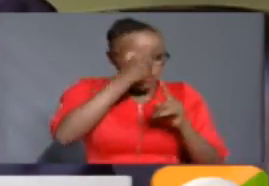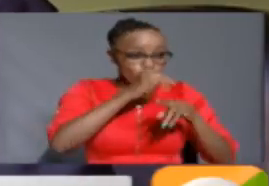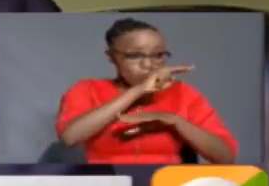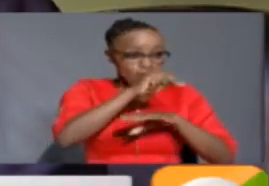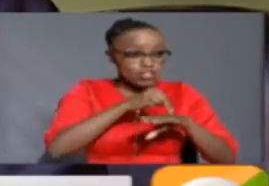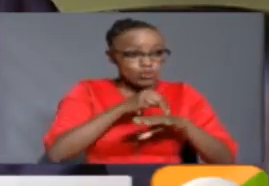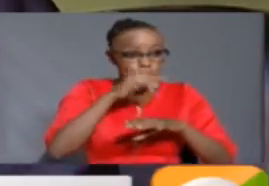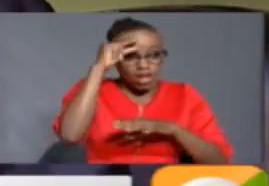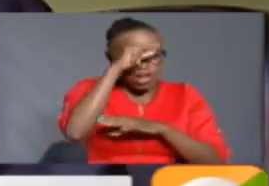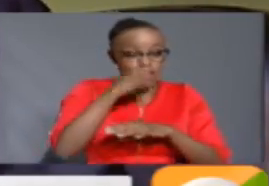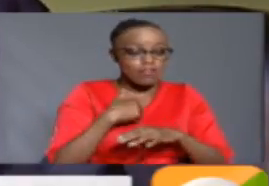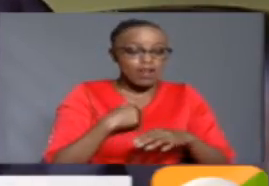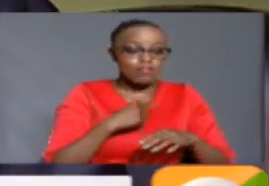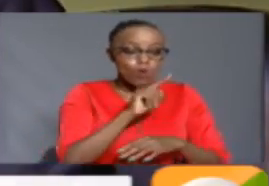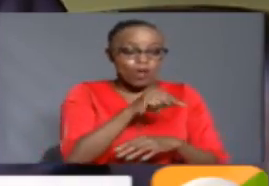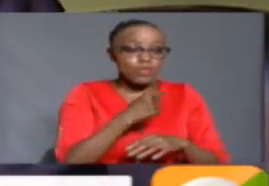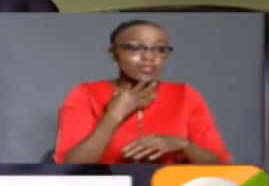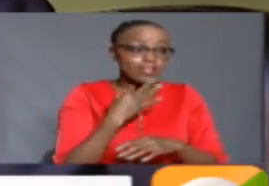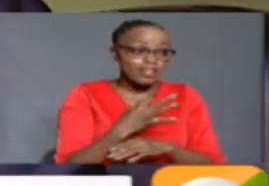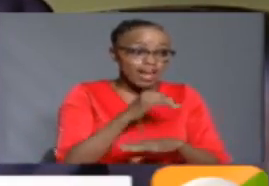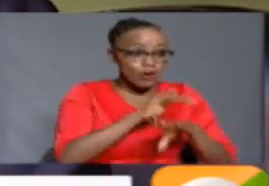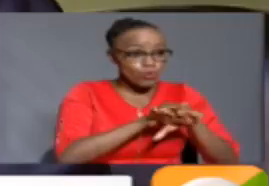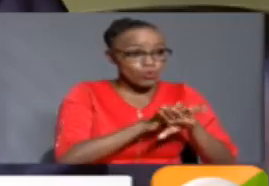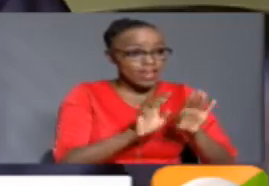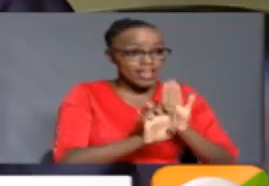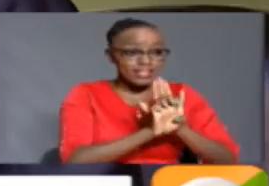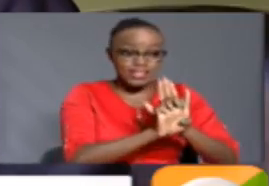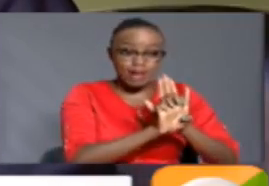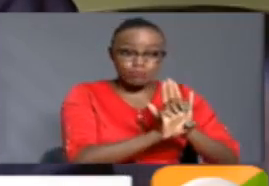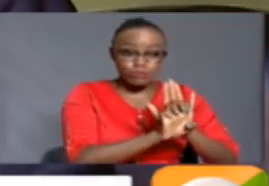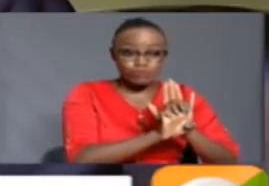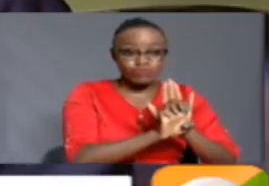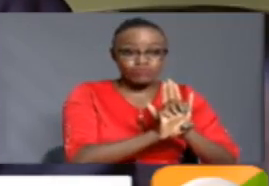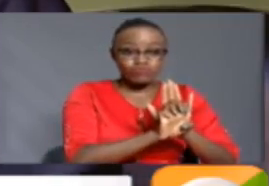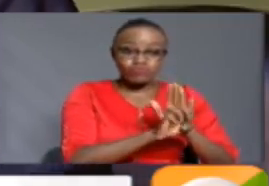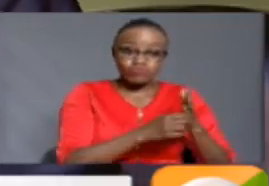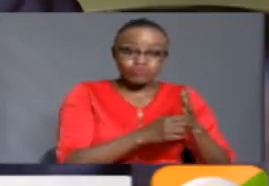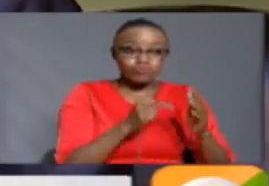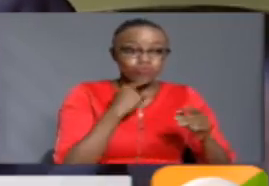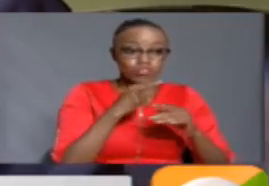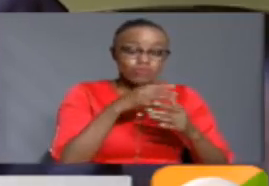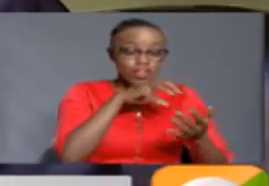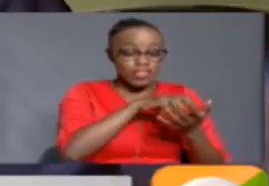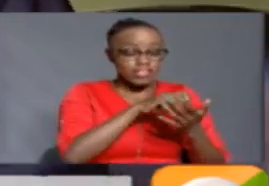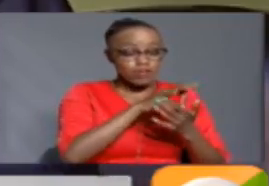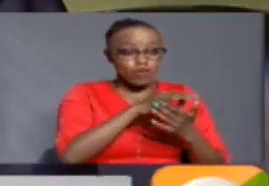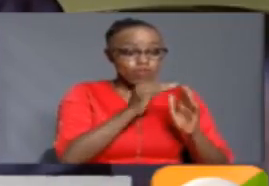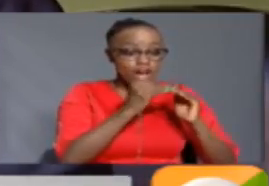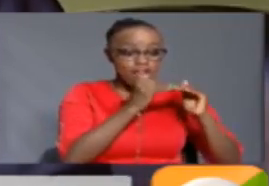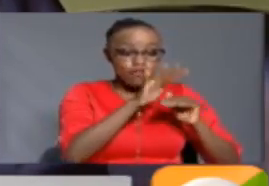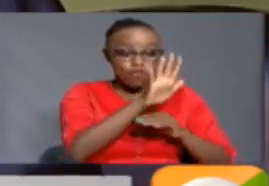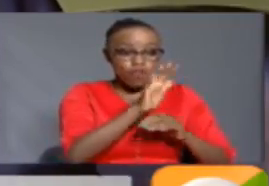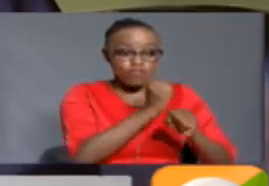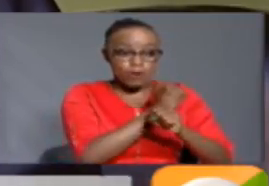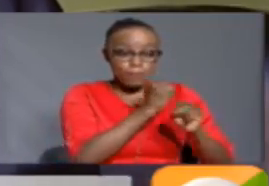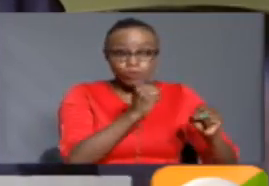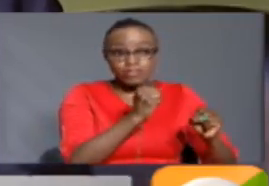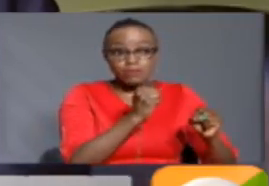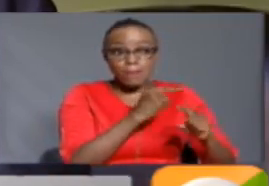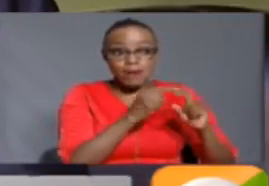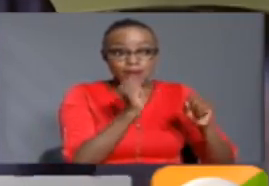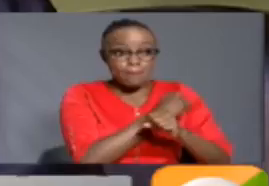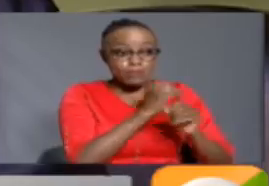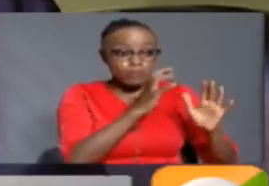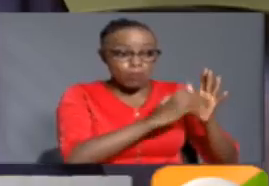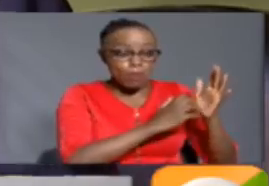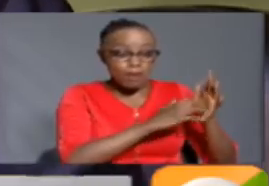government. Today he has 1,300. Is a good example. He has talked about the state of the level 5. But you cannot take